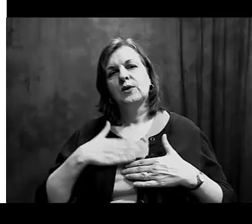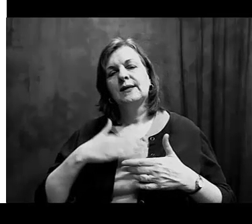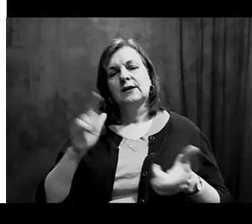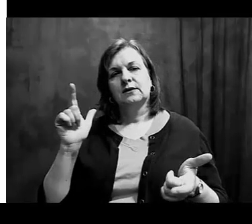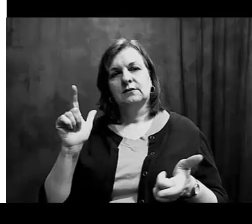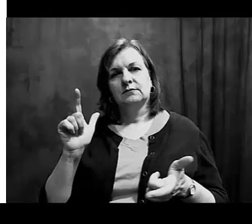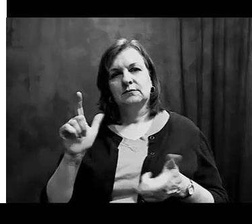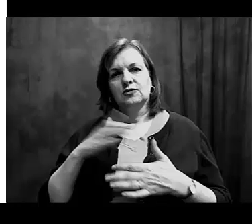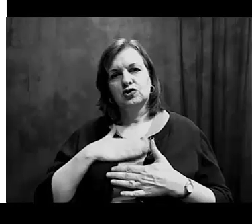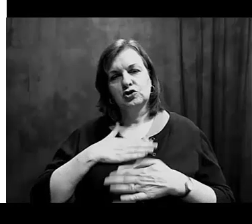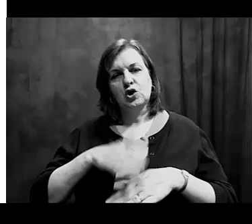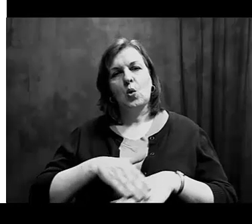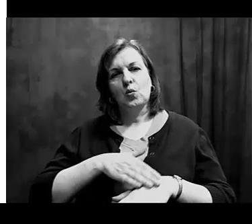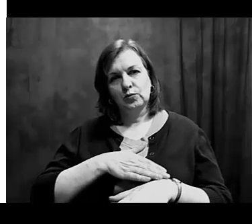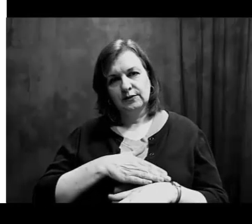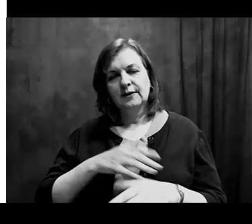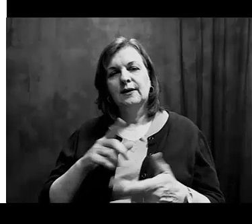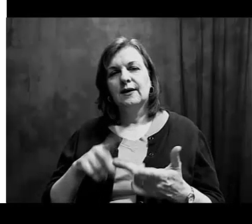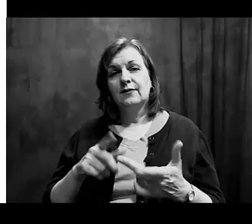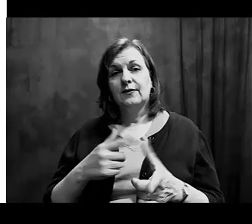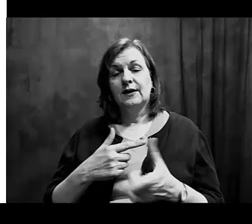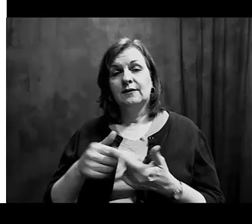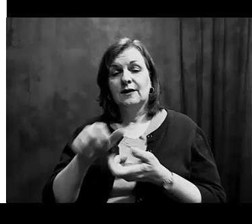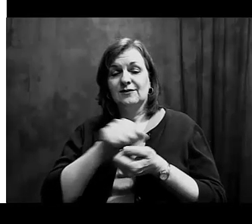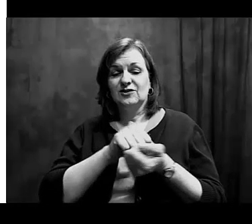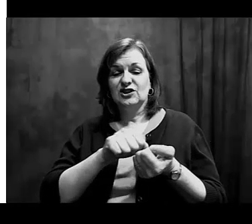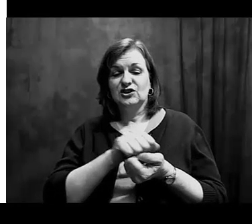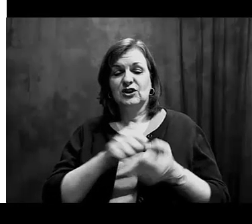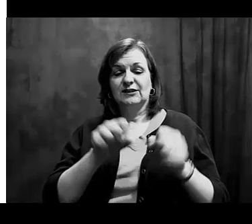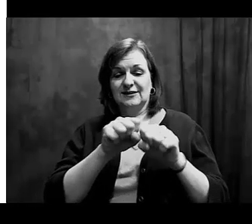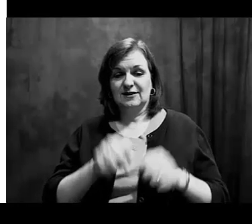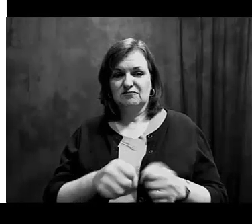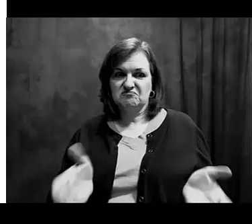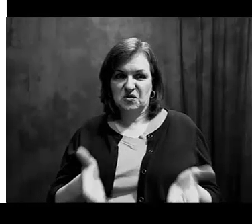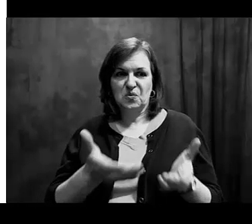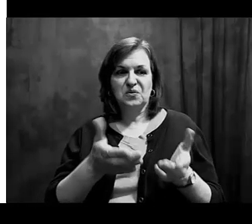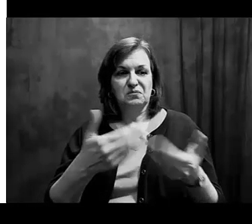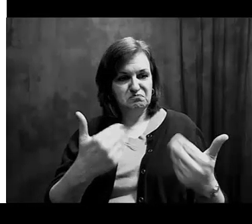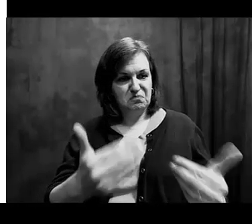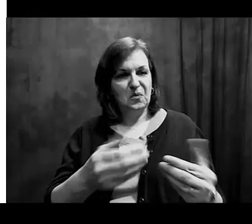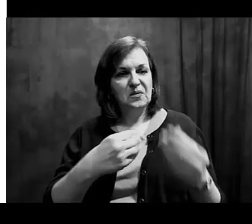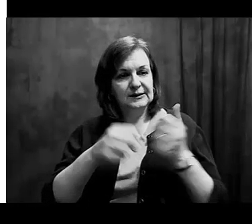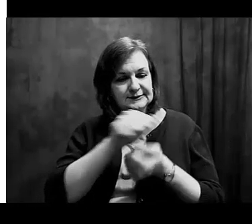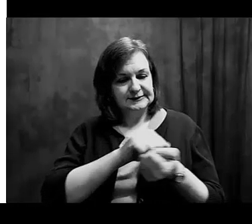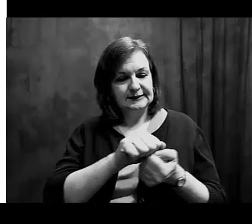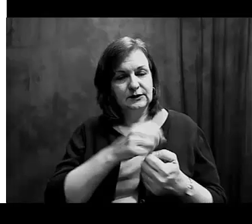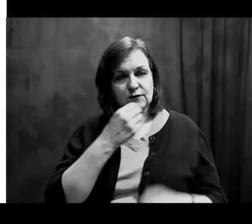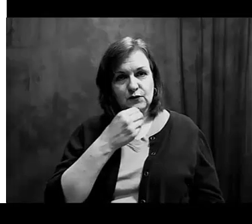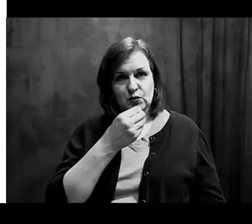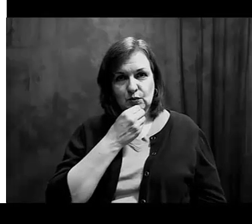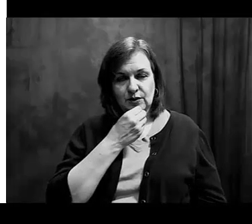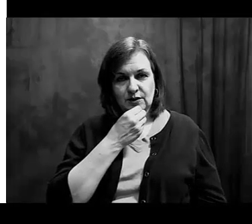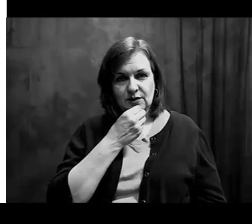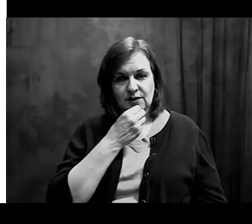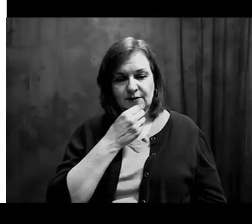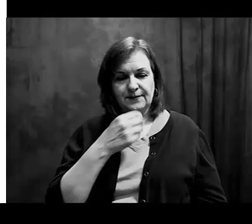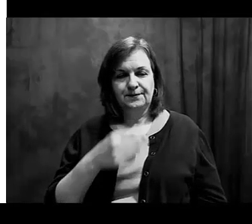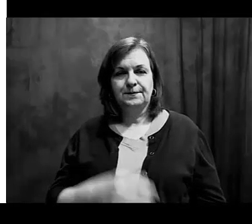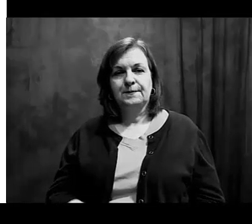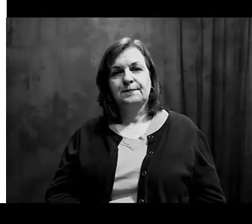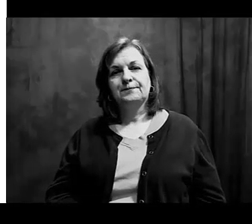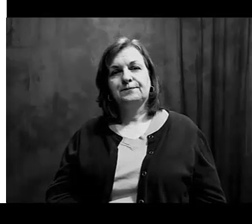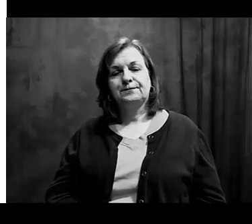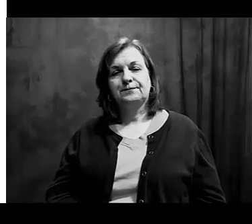breathing. We're going to actually stimulate your digestive system to do digestion. This is different in